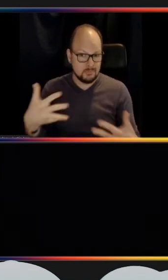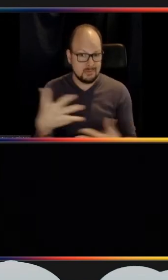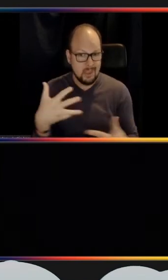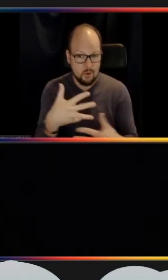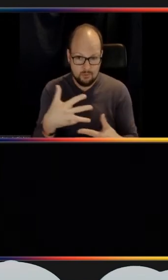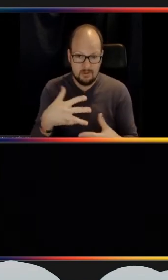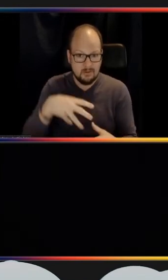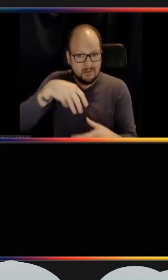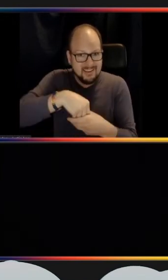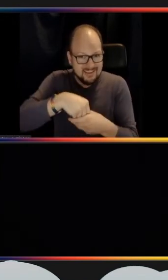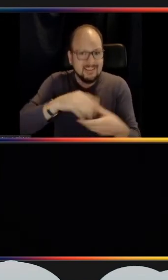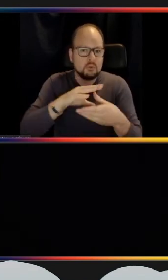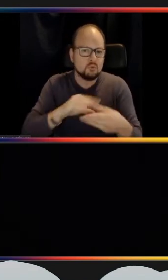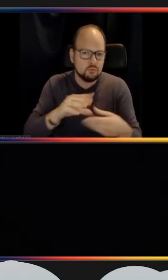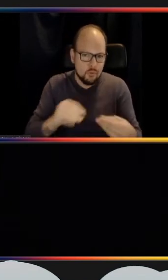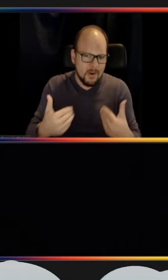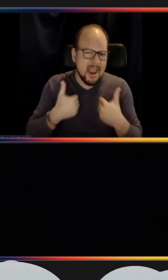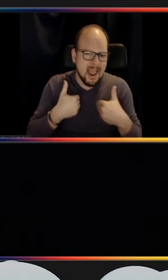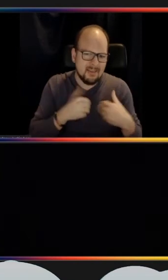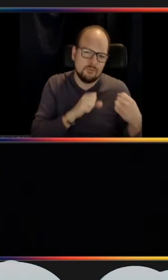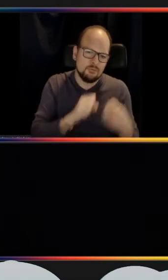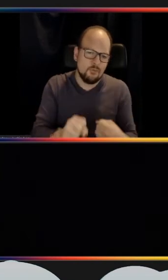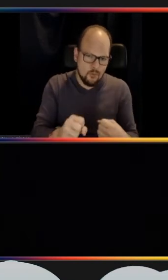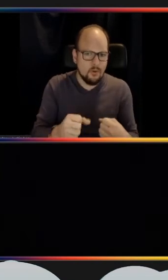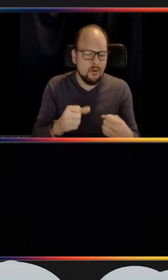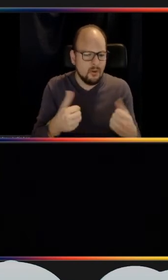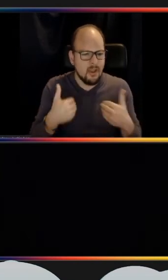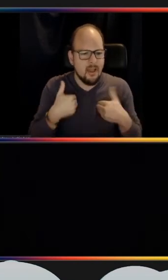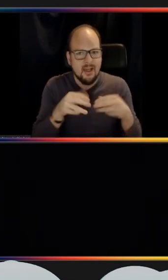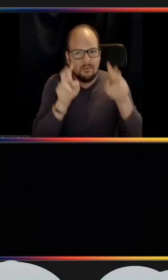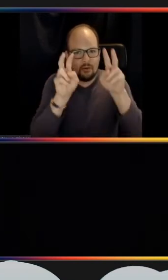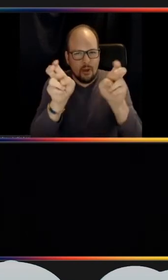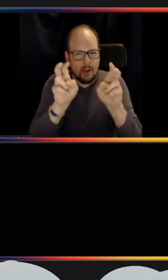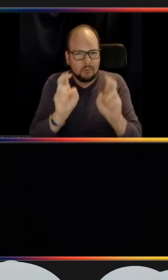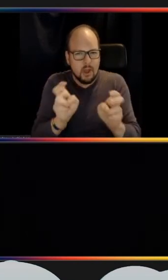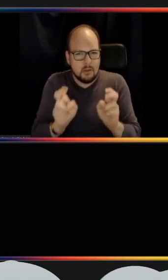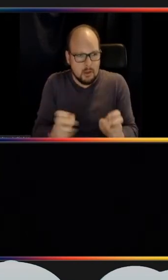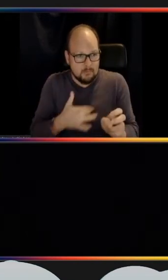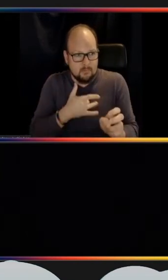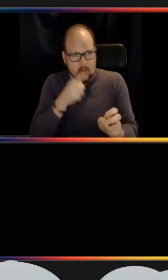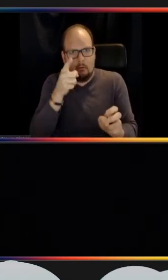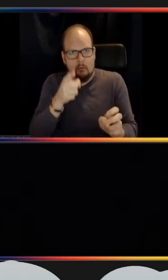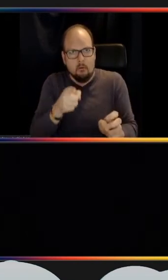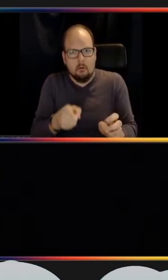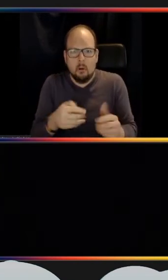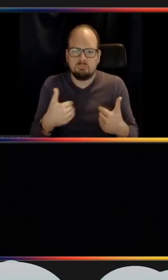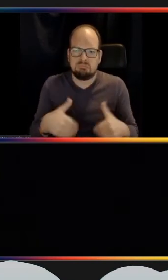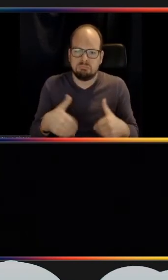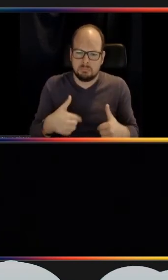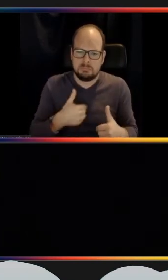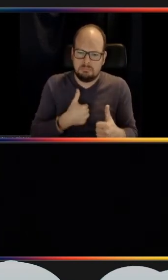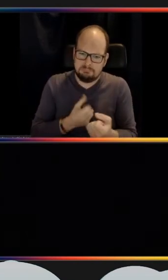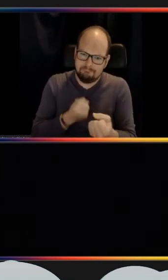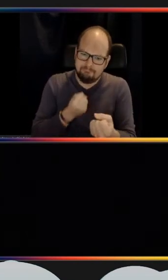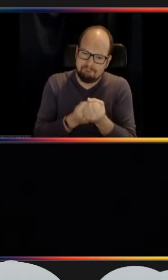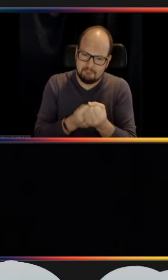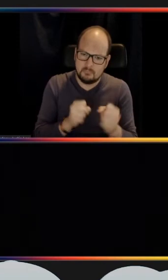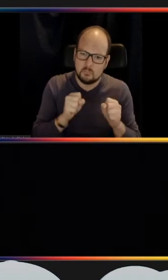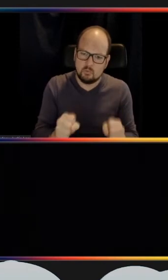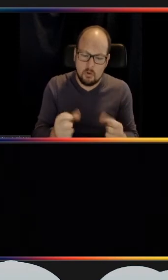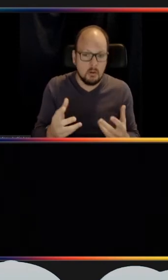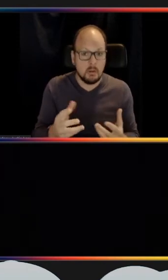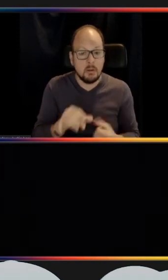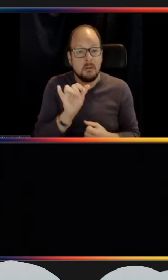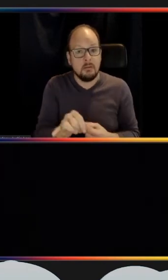And it touches on subjects that are very near and dear to me. And so I was super excited to get to do that. I got to reunite